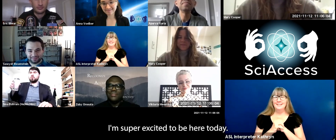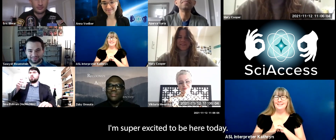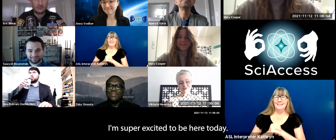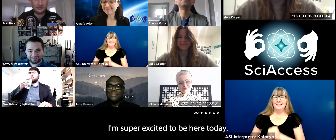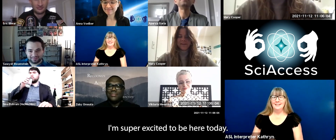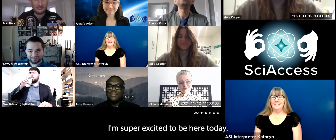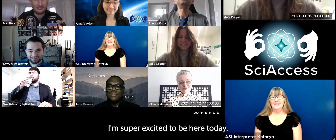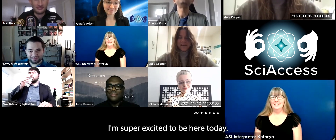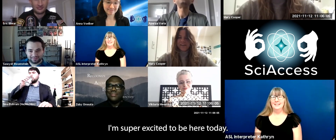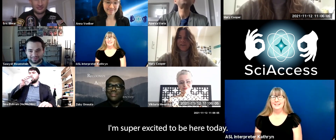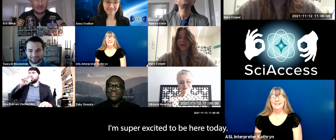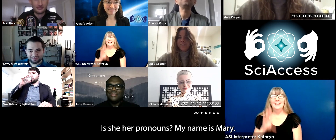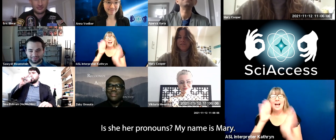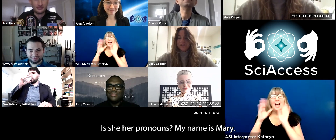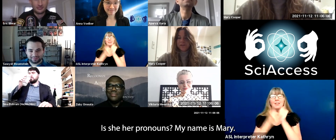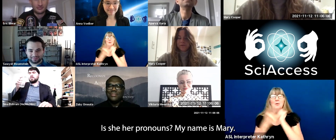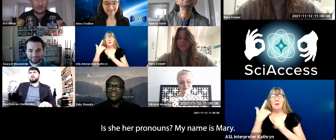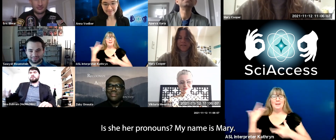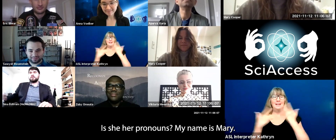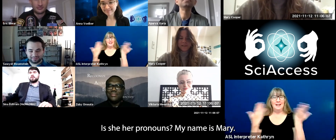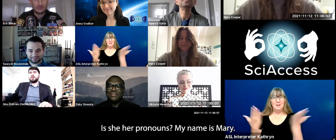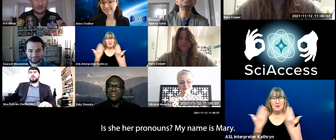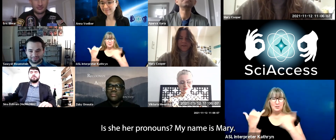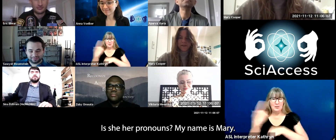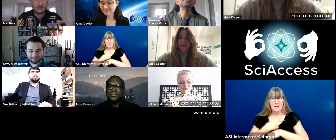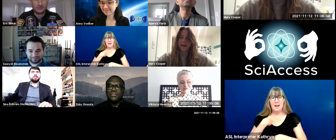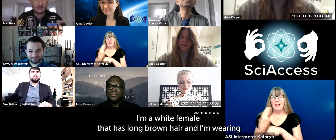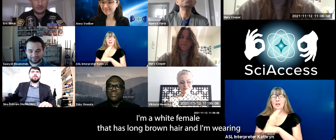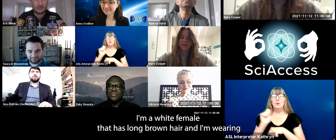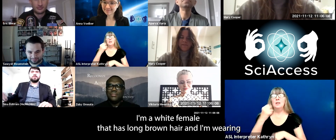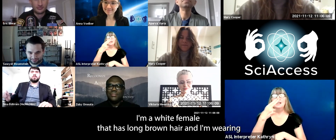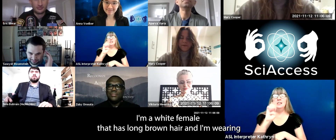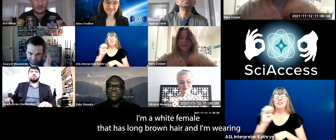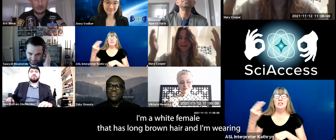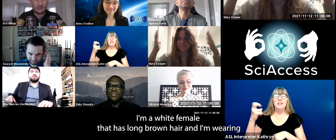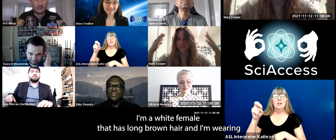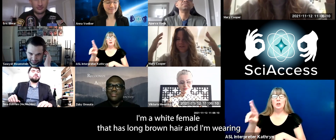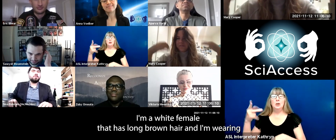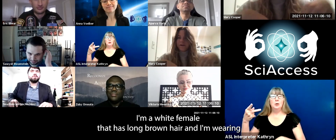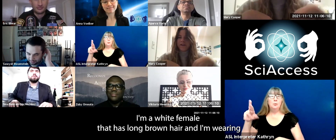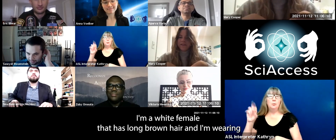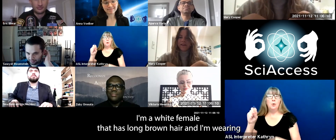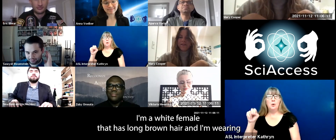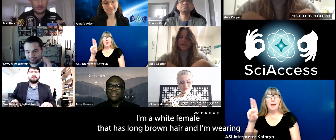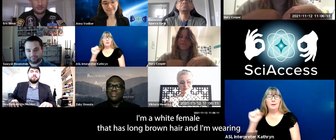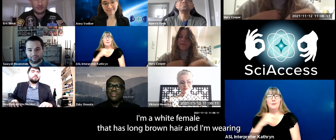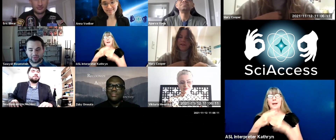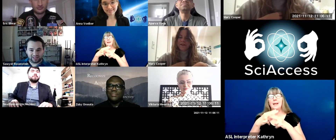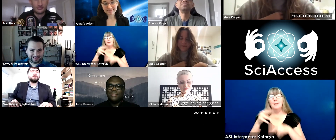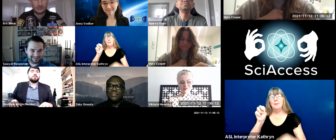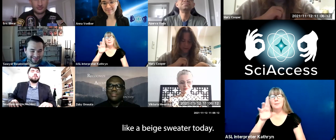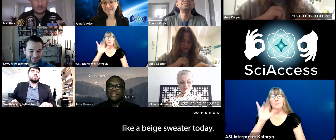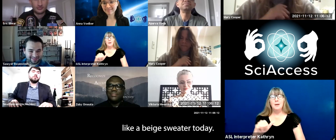Everyone, super excited to be here today. I use she, her pronouns. My name's Mary. I'm a white female that has long brown hair, and I'm